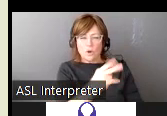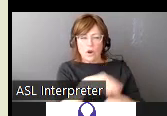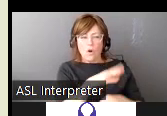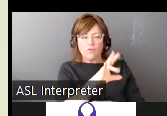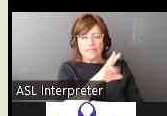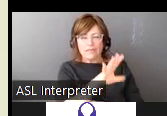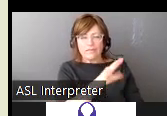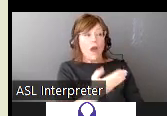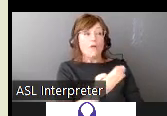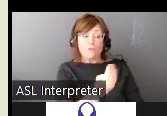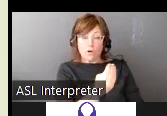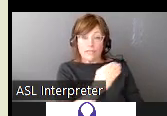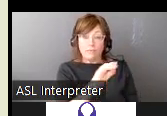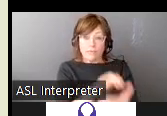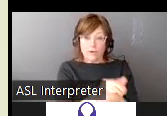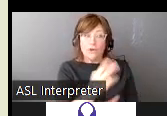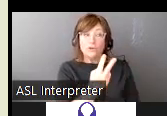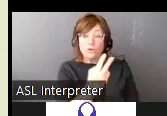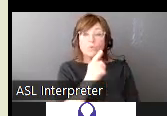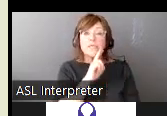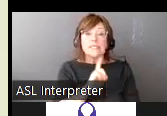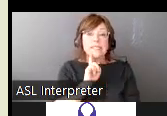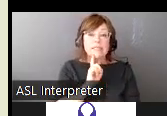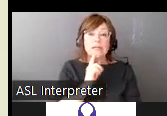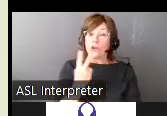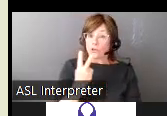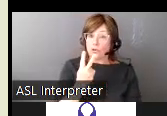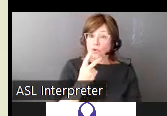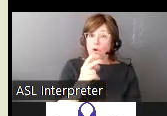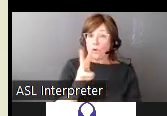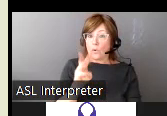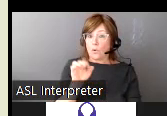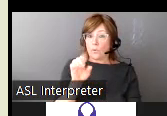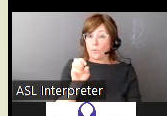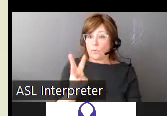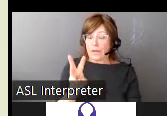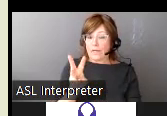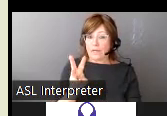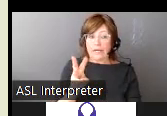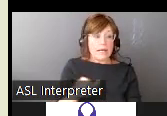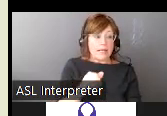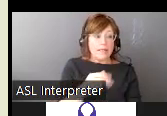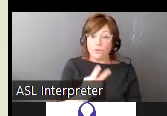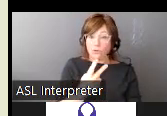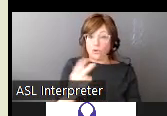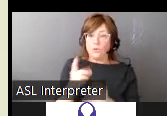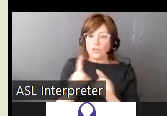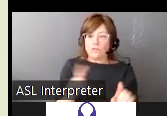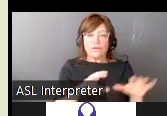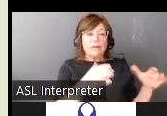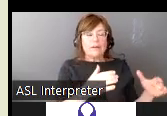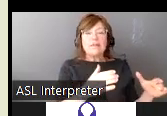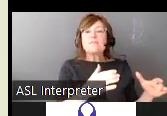married, 2 were single, 2 were widowed, and the remaining 2 were divorced.